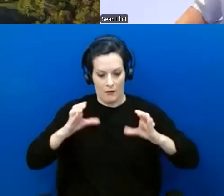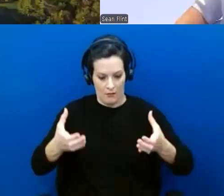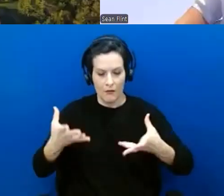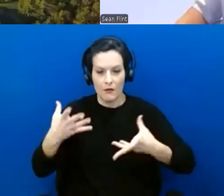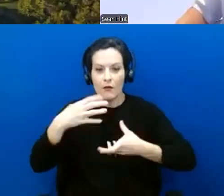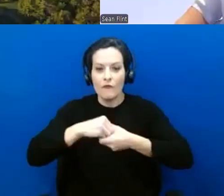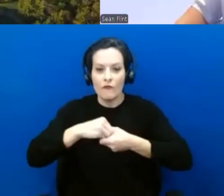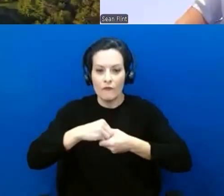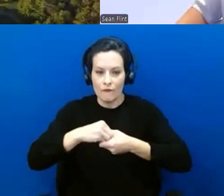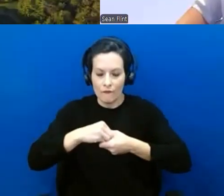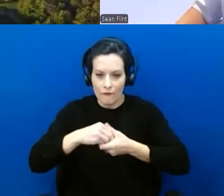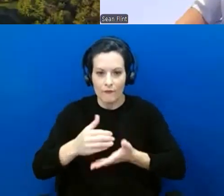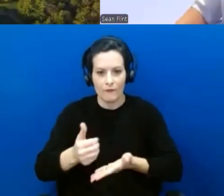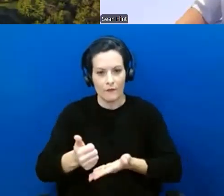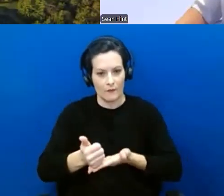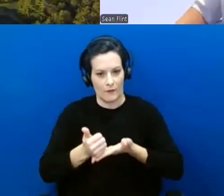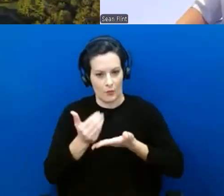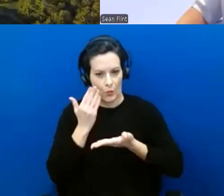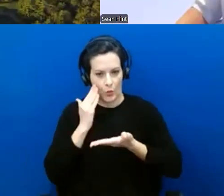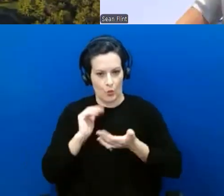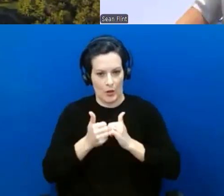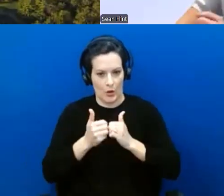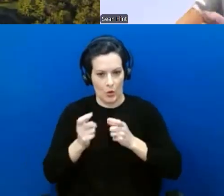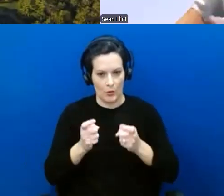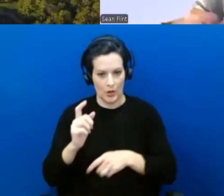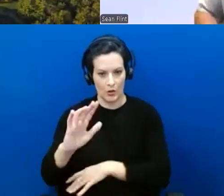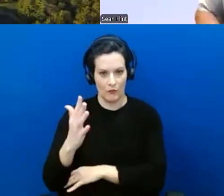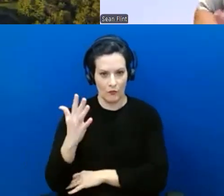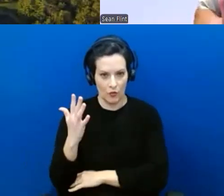of managing the forest, and